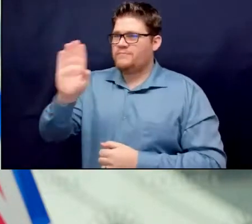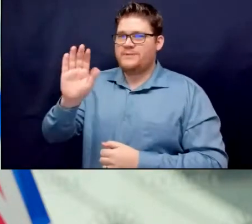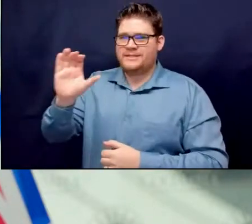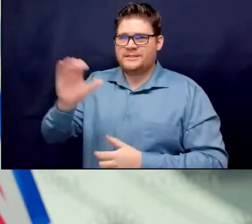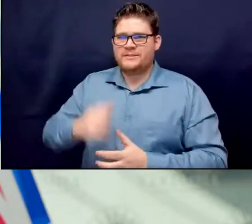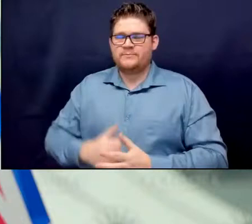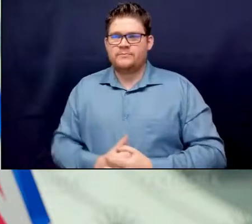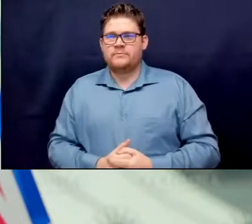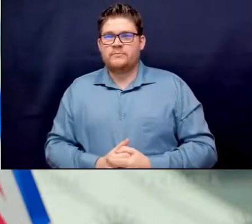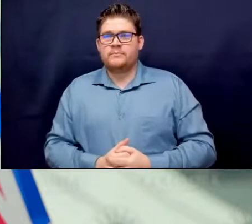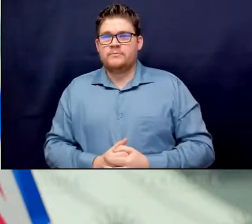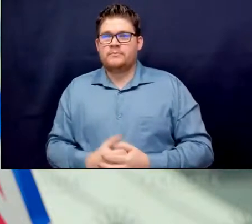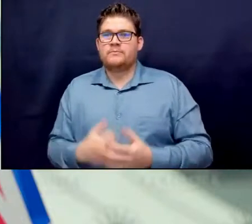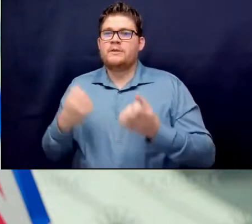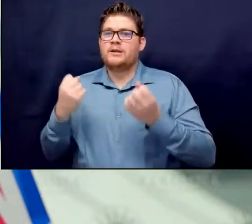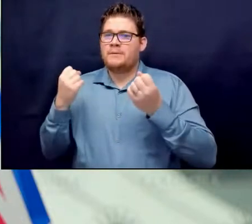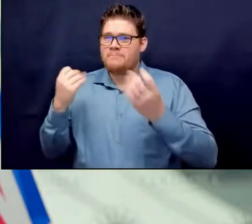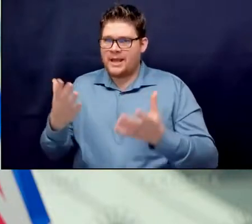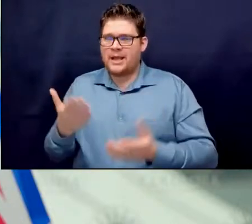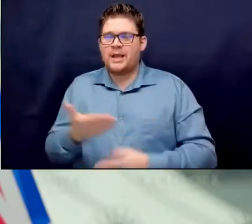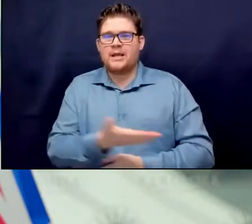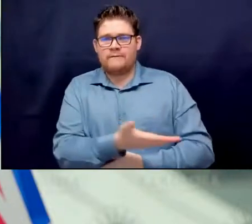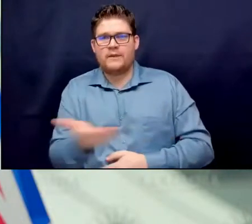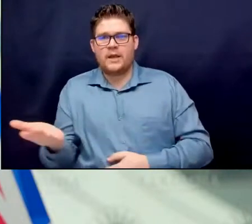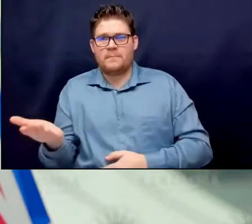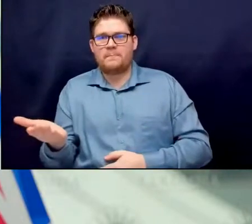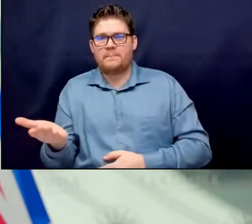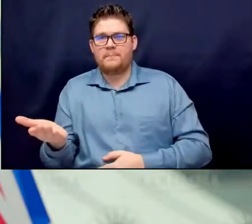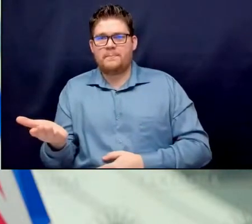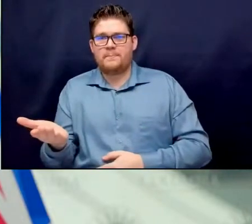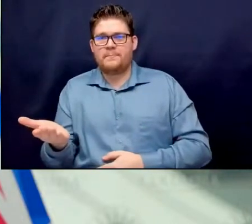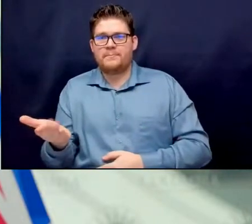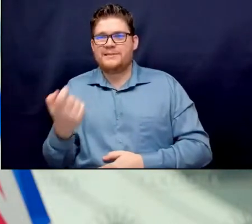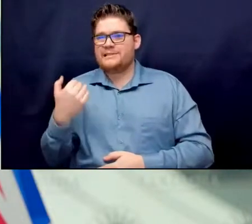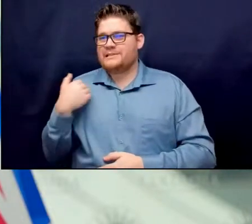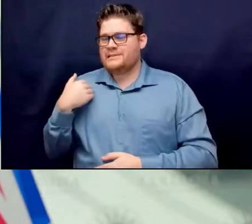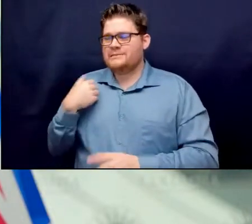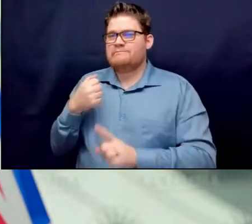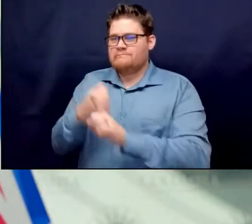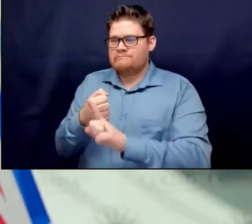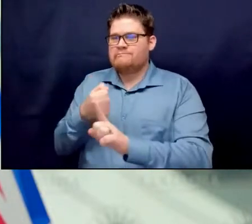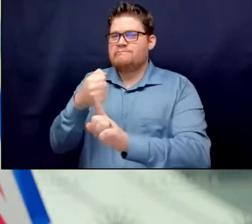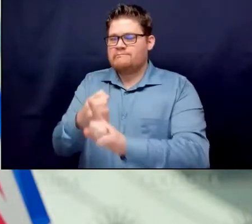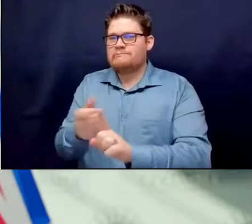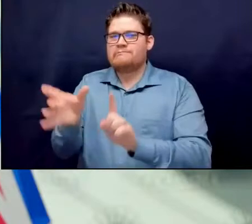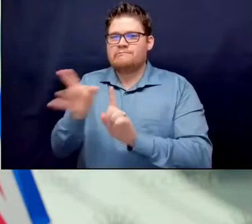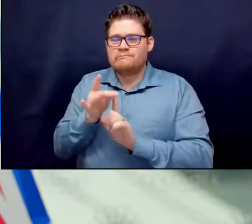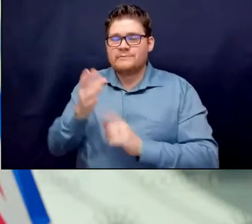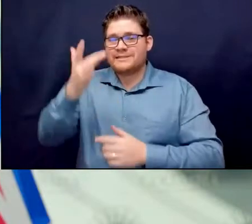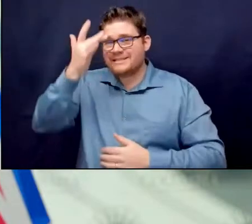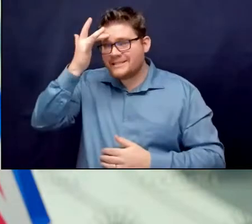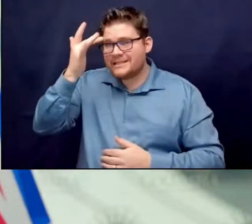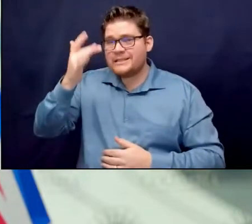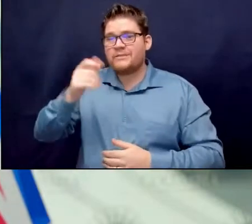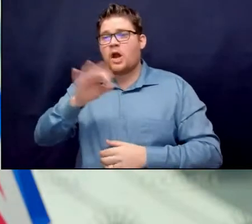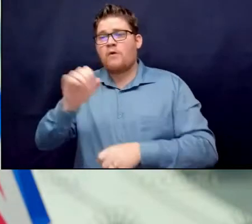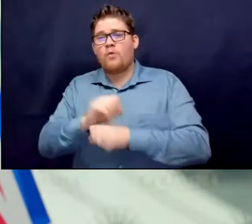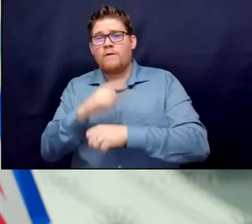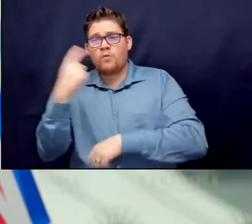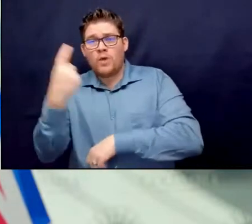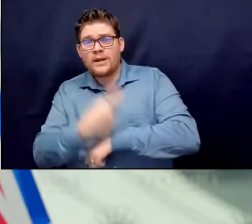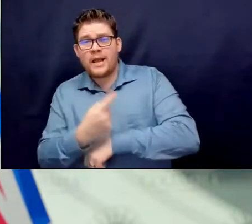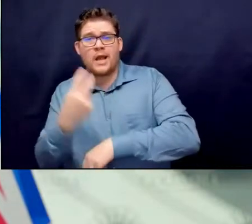are affected in some way by sickness, whether it was one day or 2 days or more. And I just want to give you some